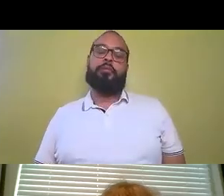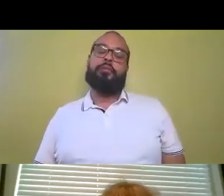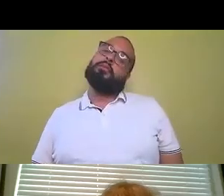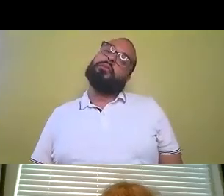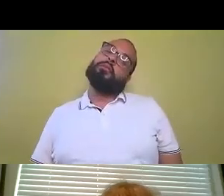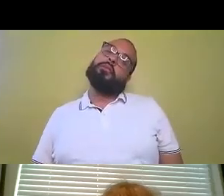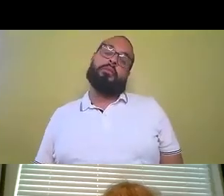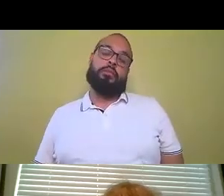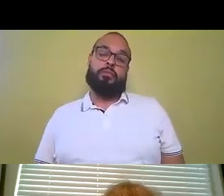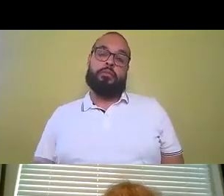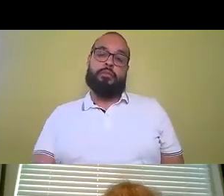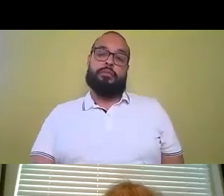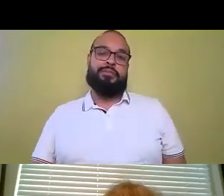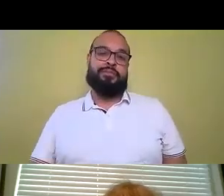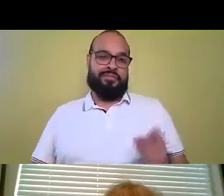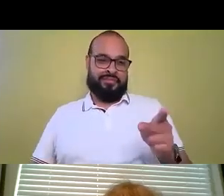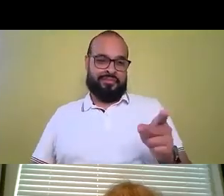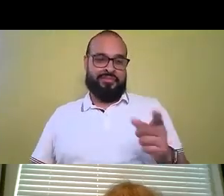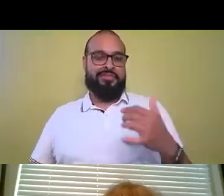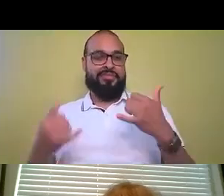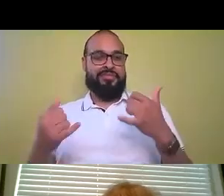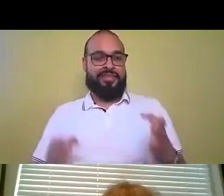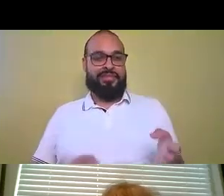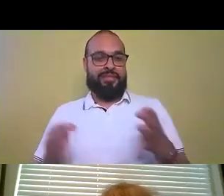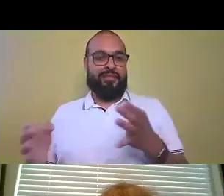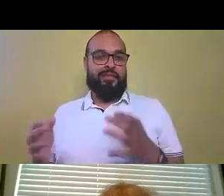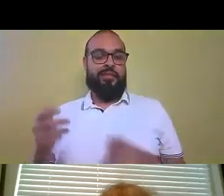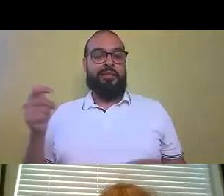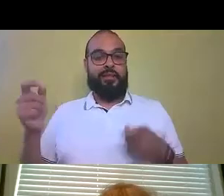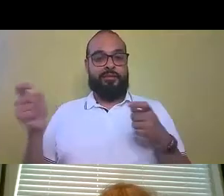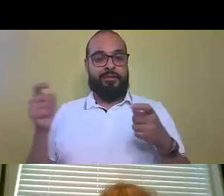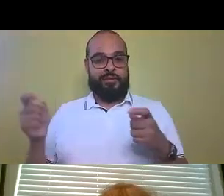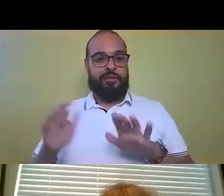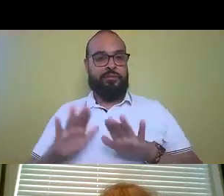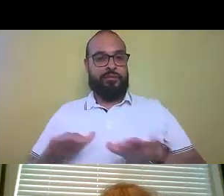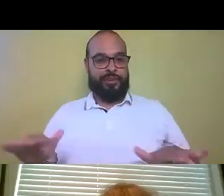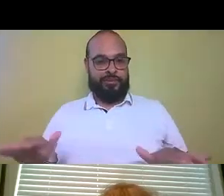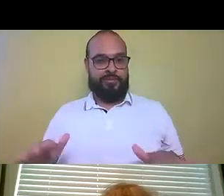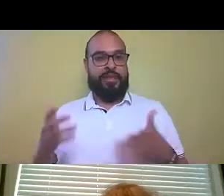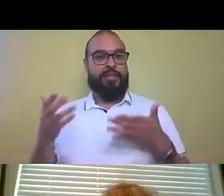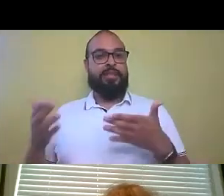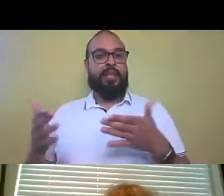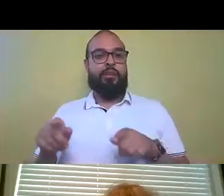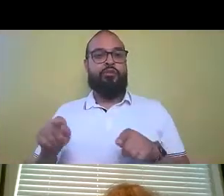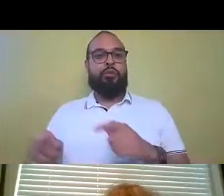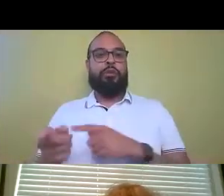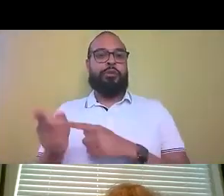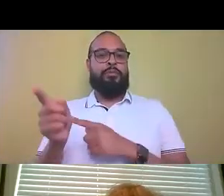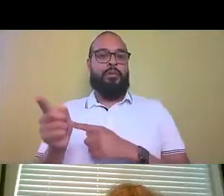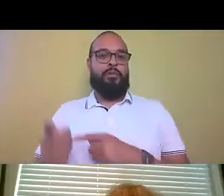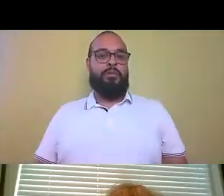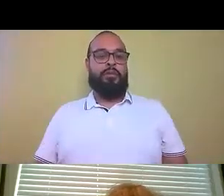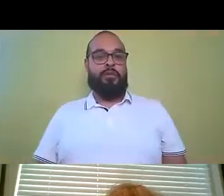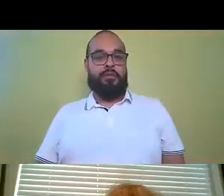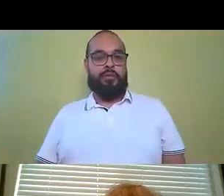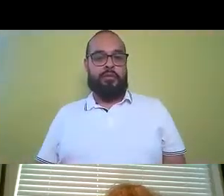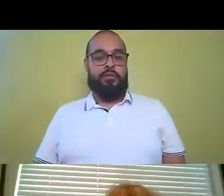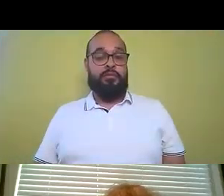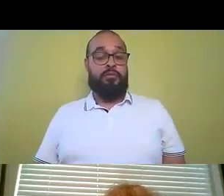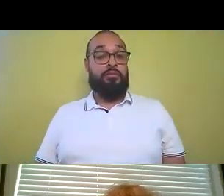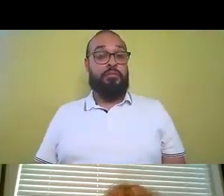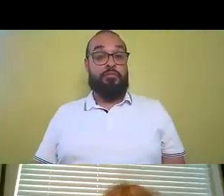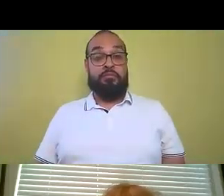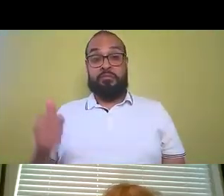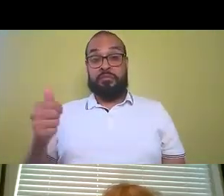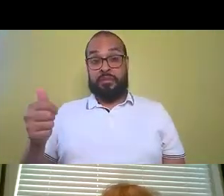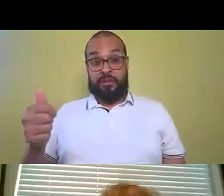So again, the regulated child is the child that's there in the moment. That's there, that's the child that's able to